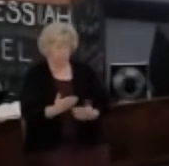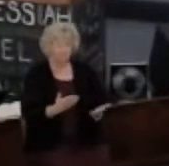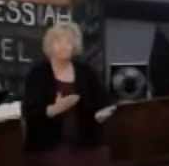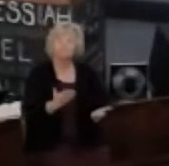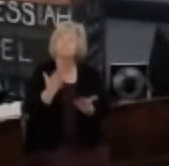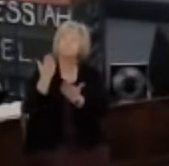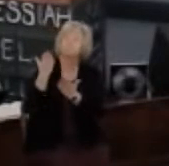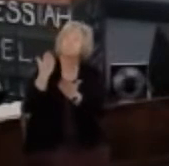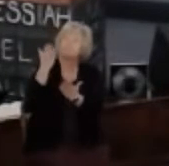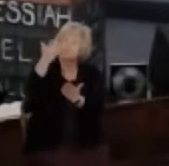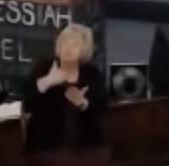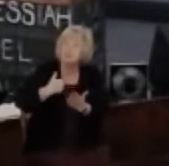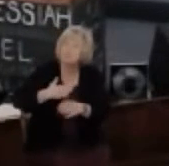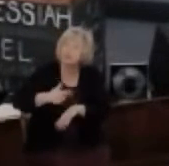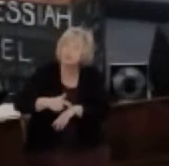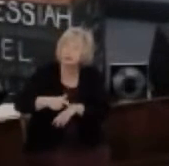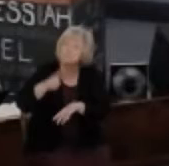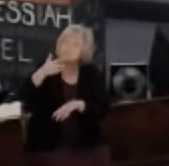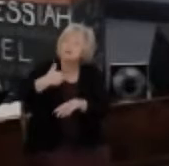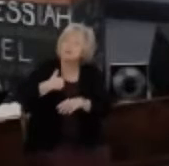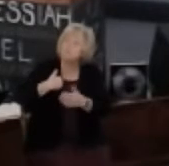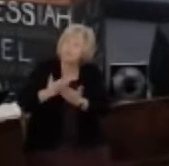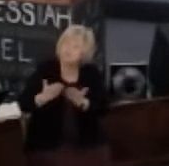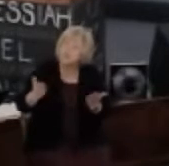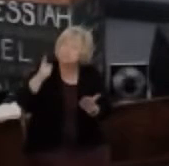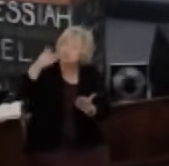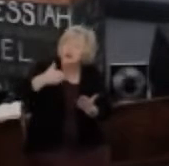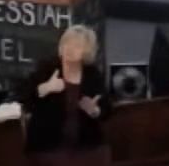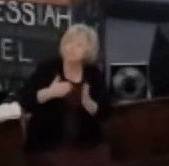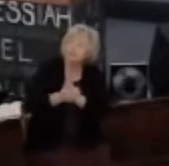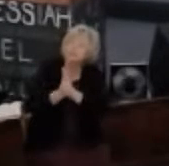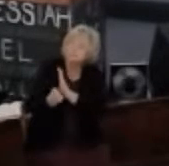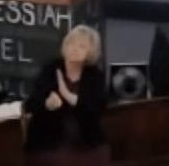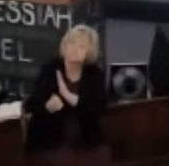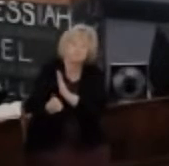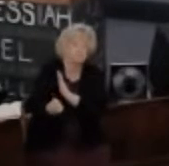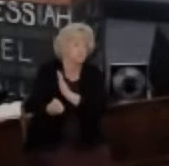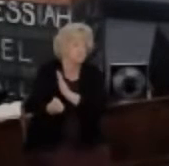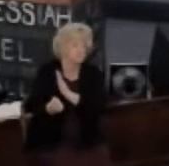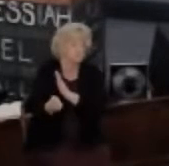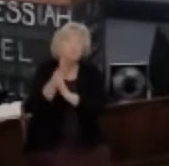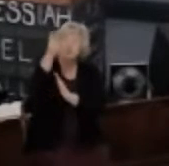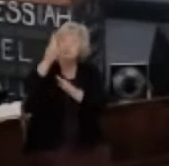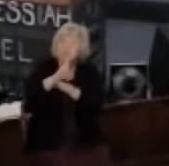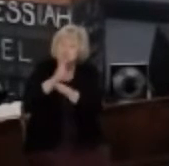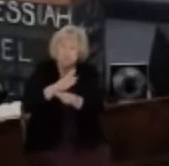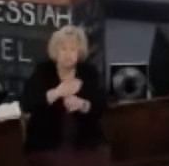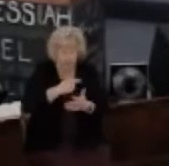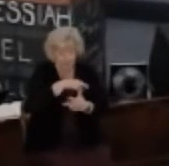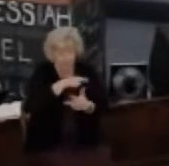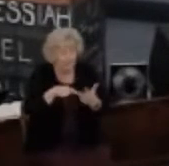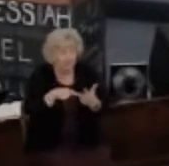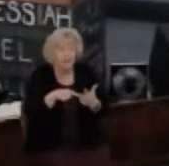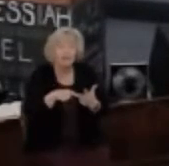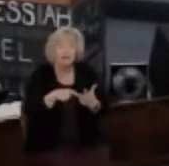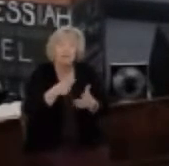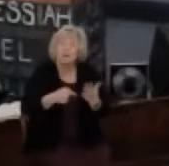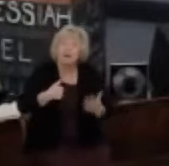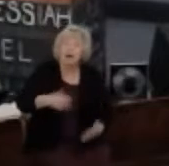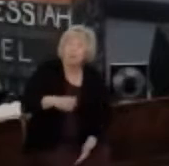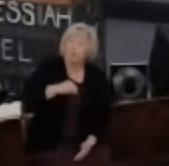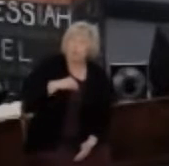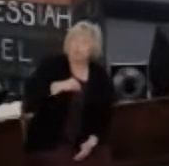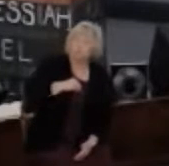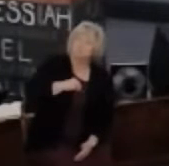to Jesus? Are we willing to allow God to use the things that we have, the things that we own for